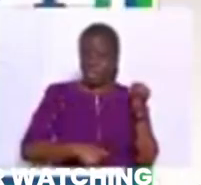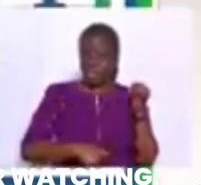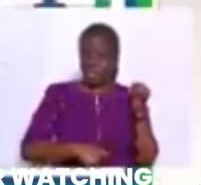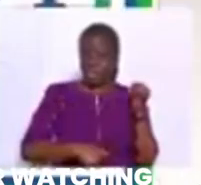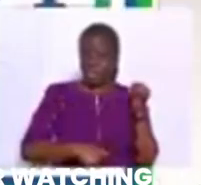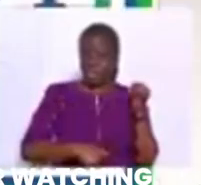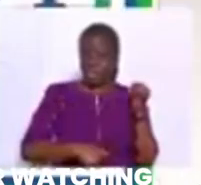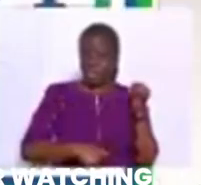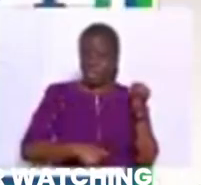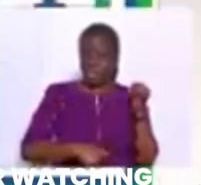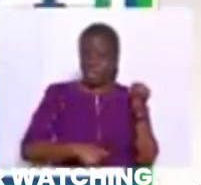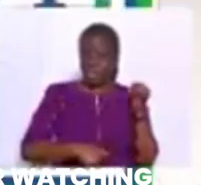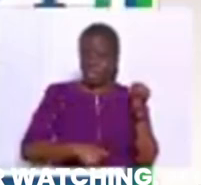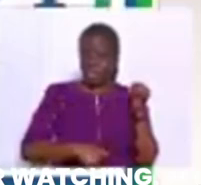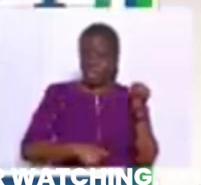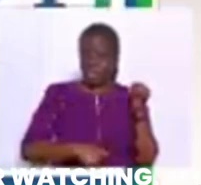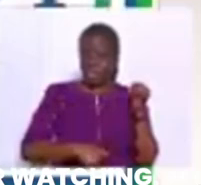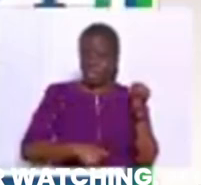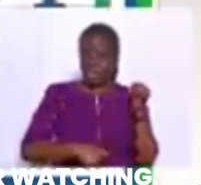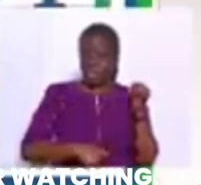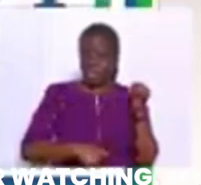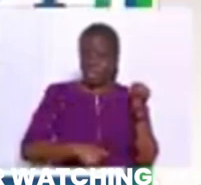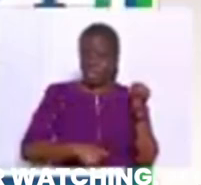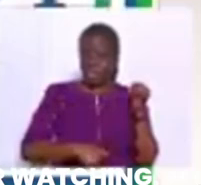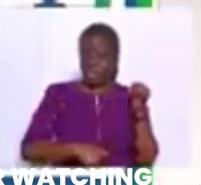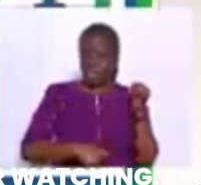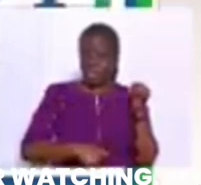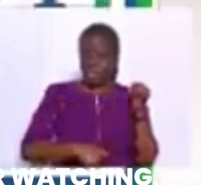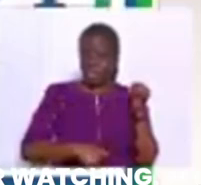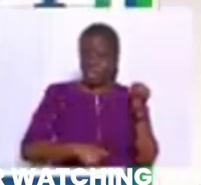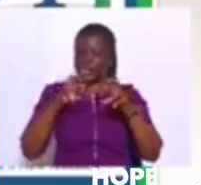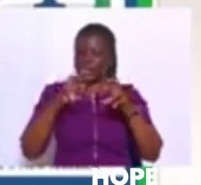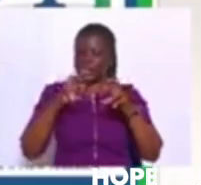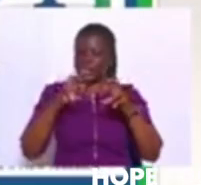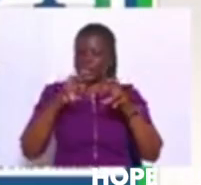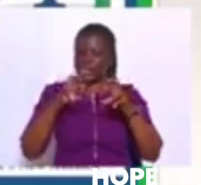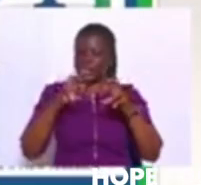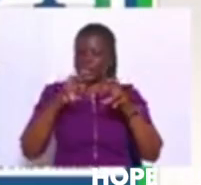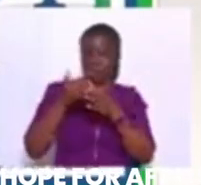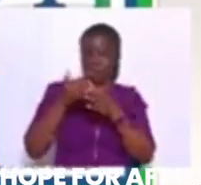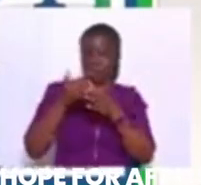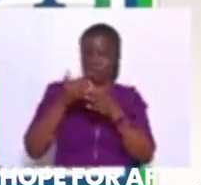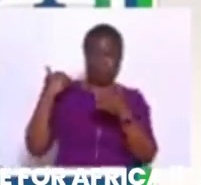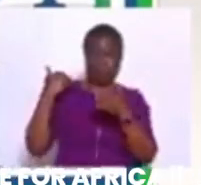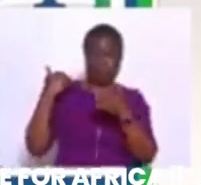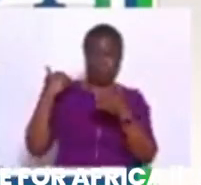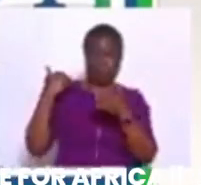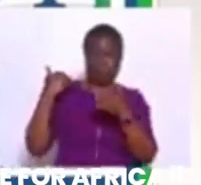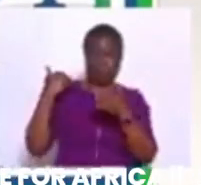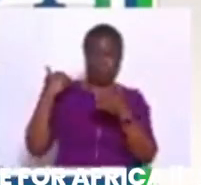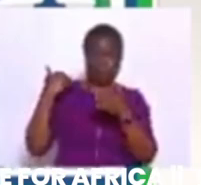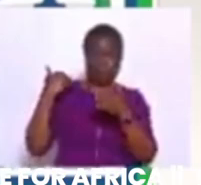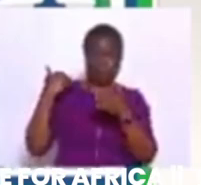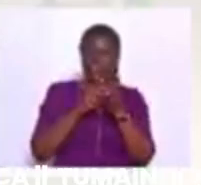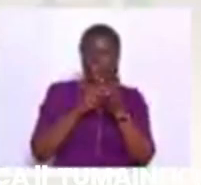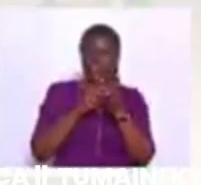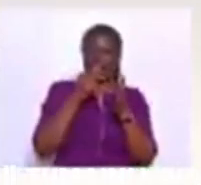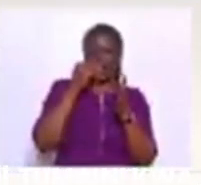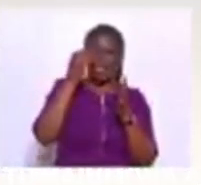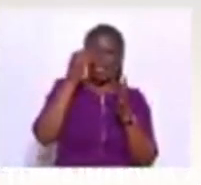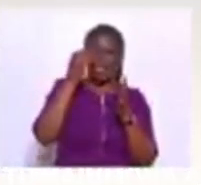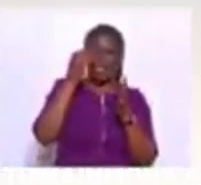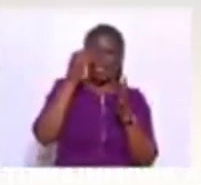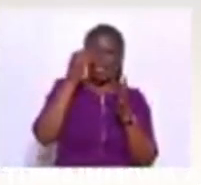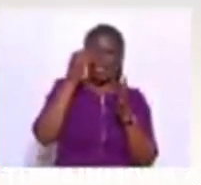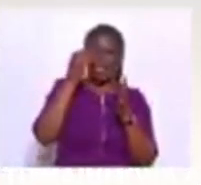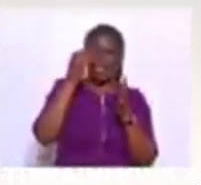it. As I say, the biggest study ever done on human health. And what they discovered, the take-home message was,